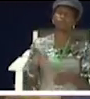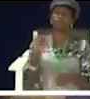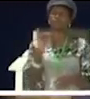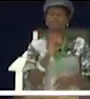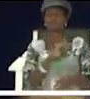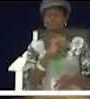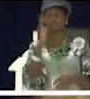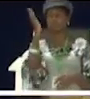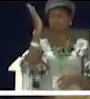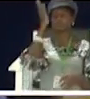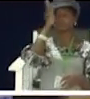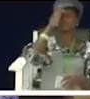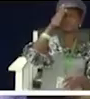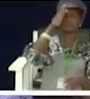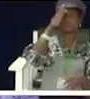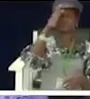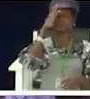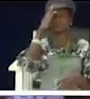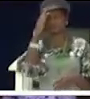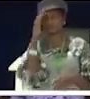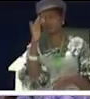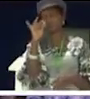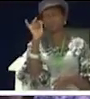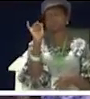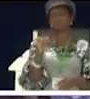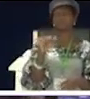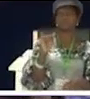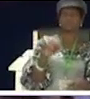wonders. I know.